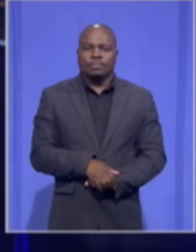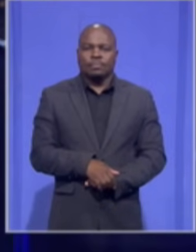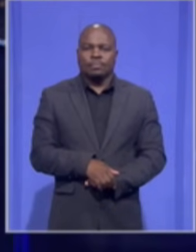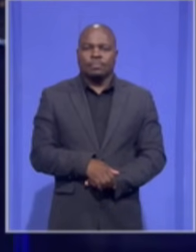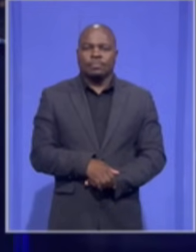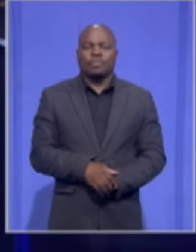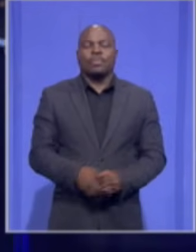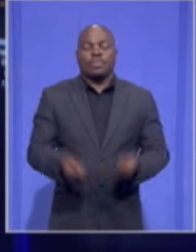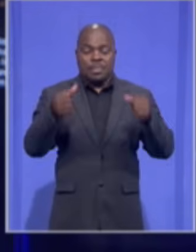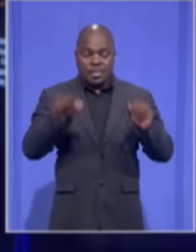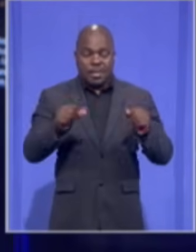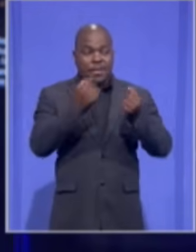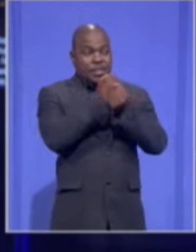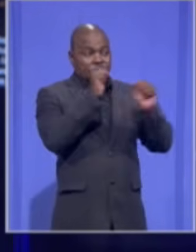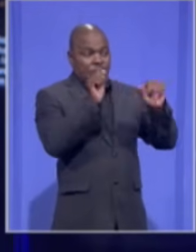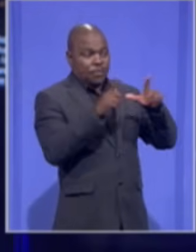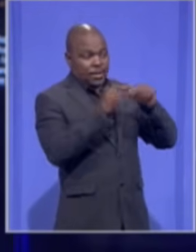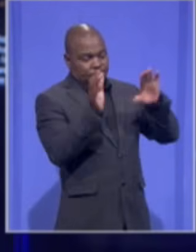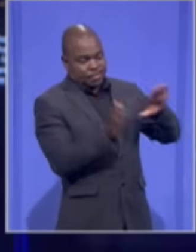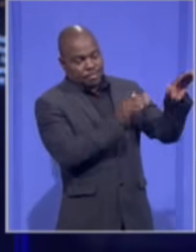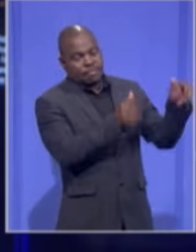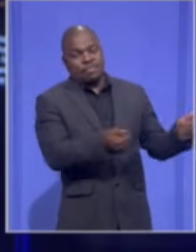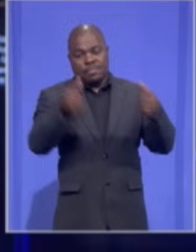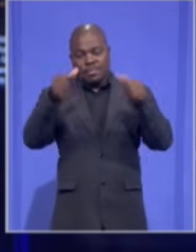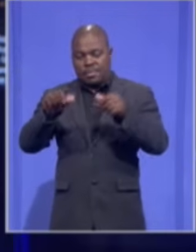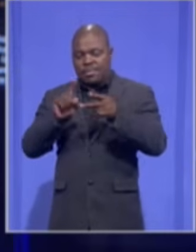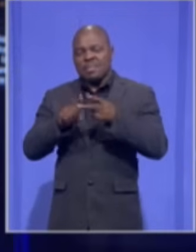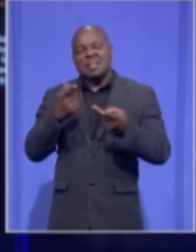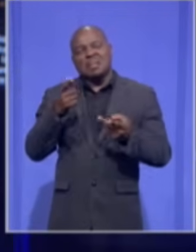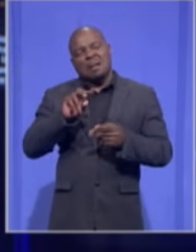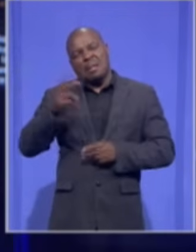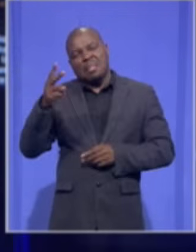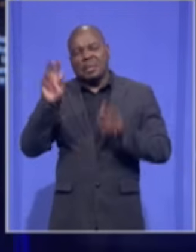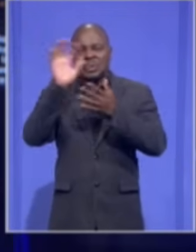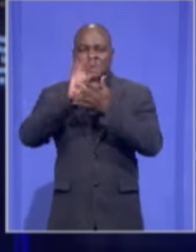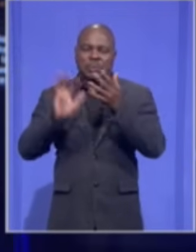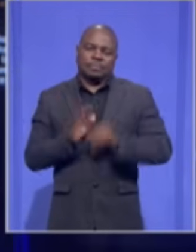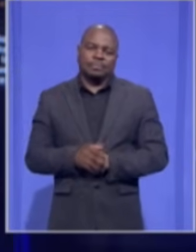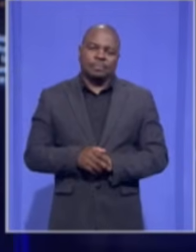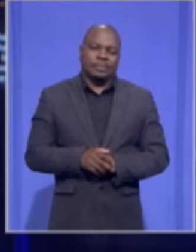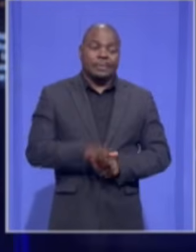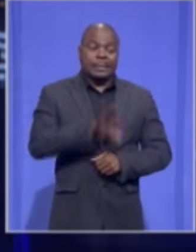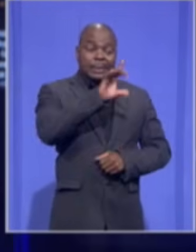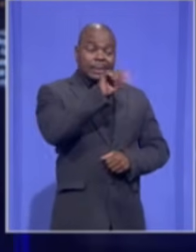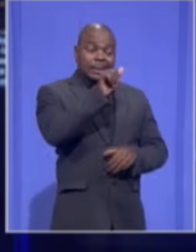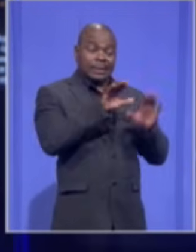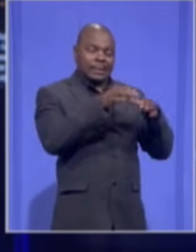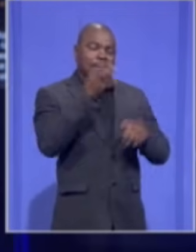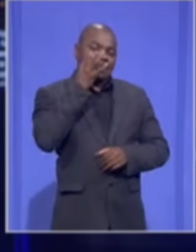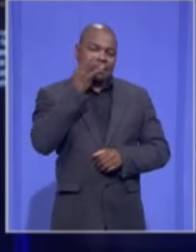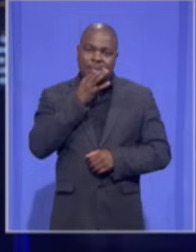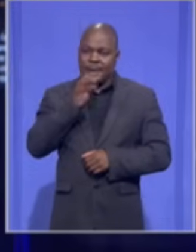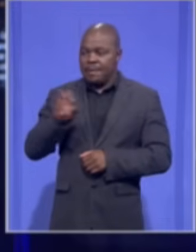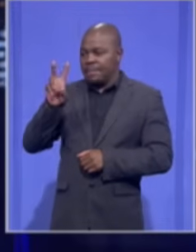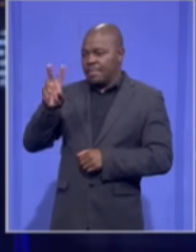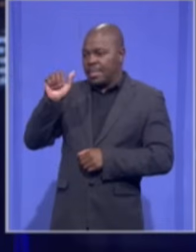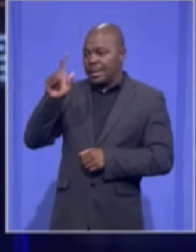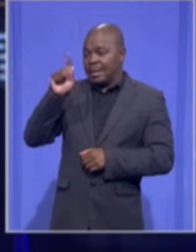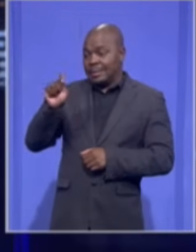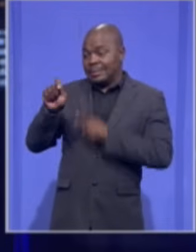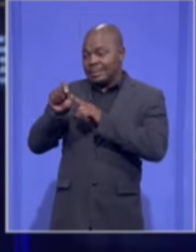Mui ha re feta ho tseo tsa tokoloho re kena ditabeng tse ding tse amanang le naha re fumana hore mokga wa DA o re ho nyollwa ha lekgetho la bareki ho tla tswela